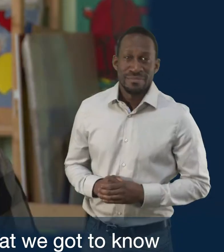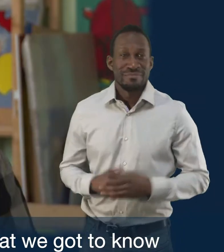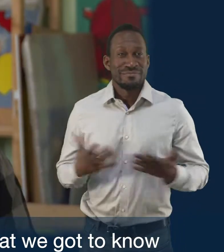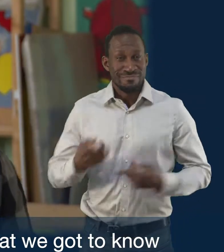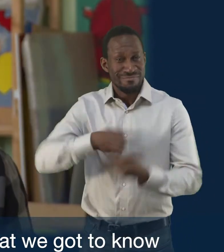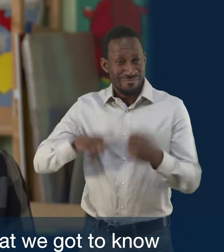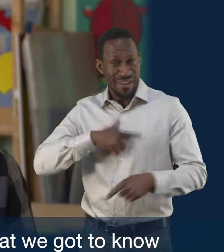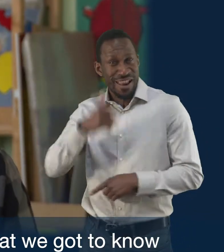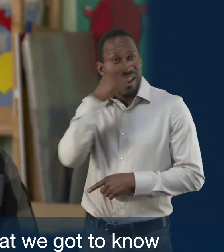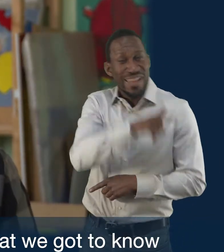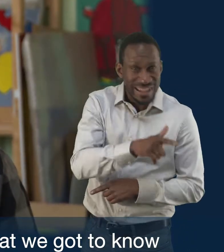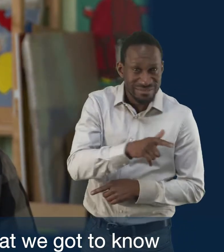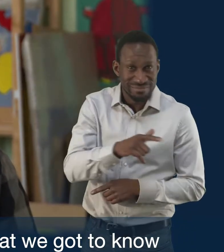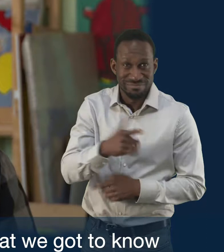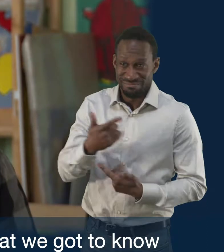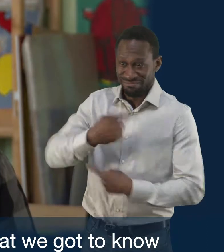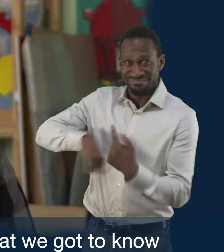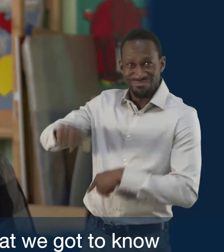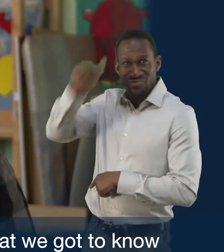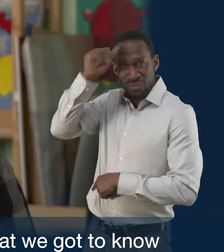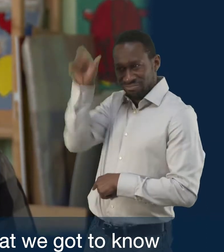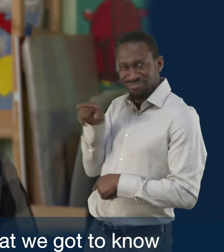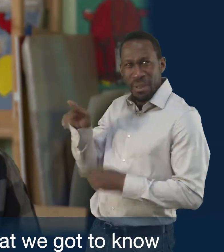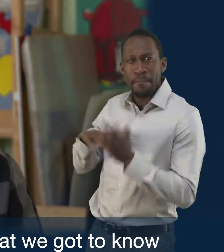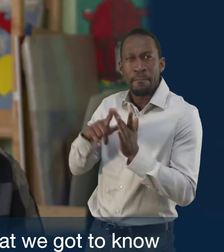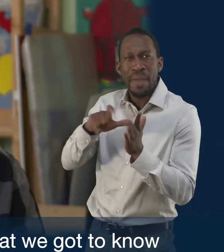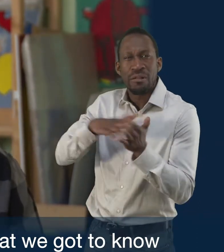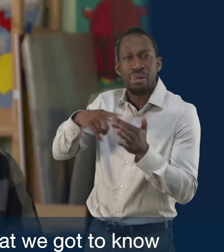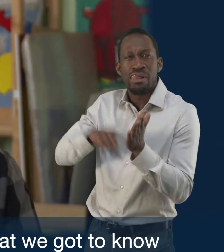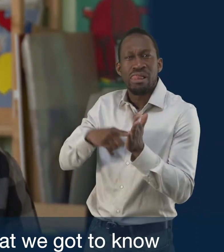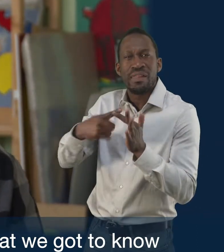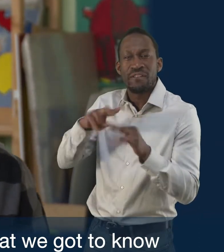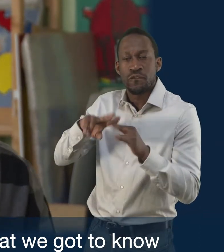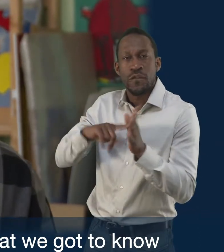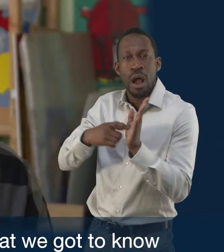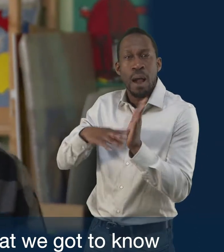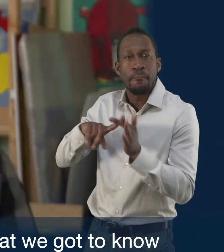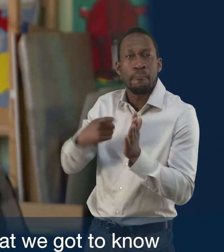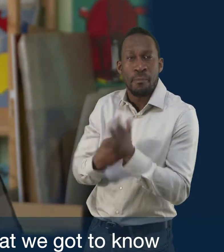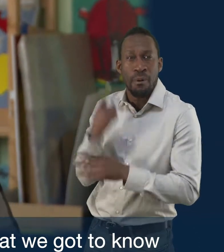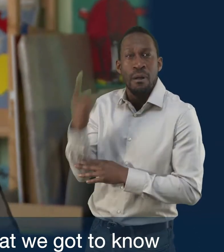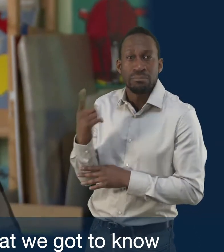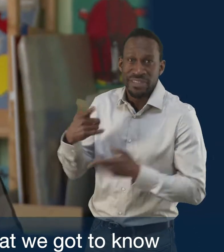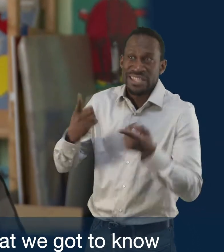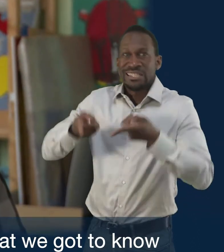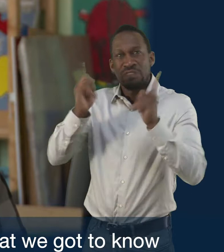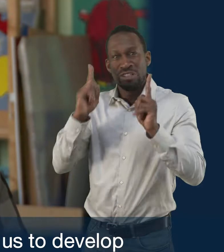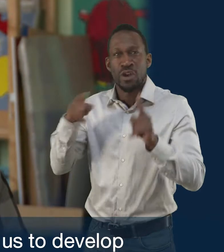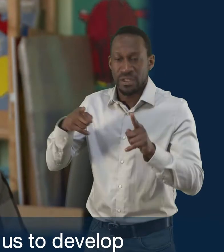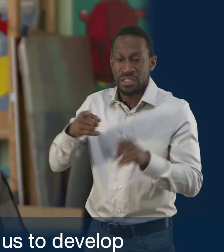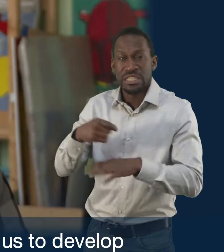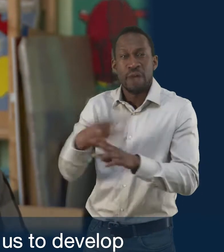And we were really lucky in the fact that we got to know Michelle Farmer, who was the then director of Spike